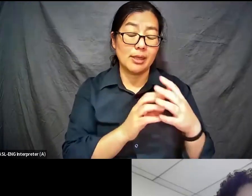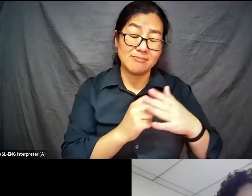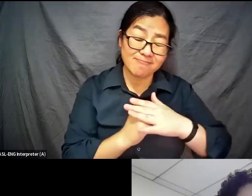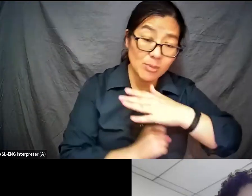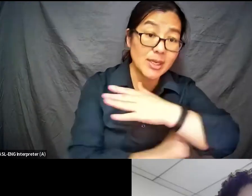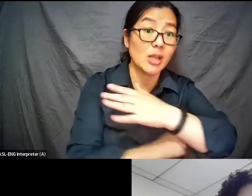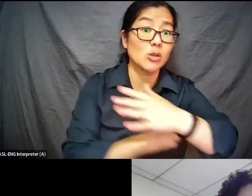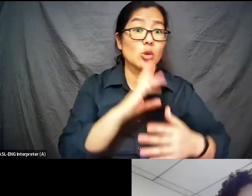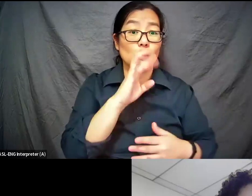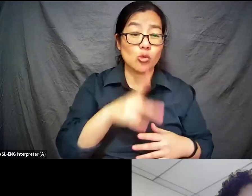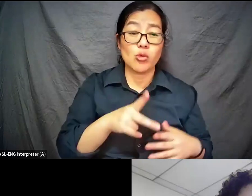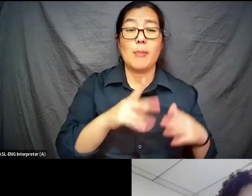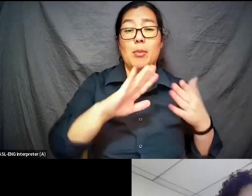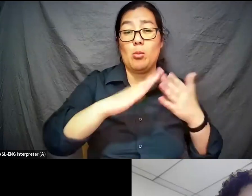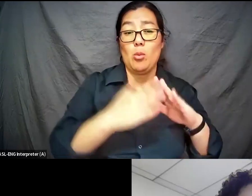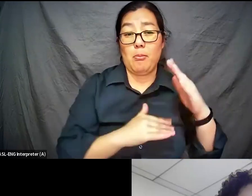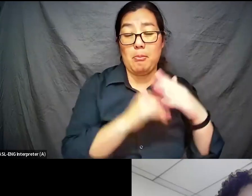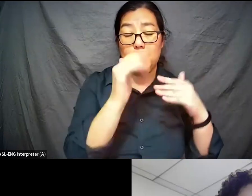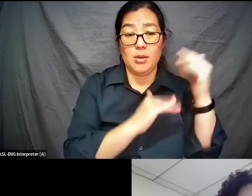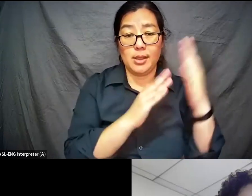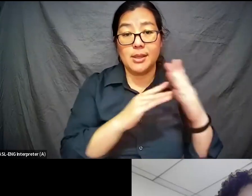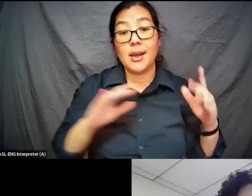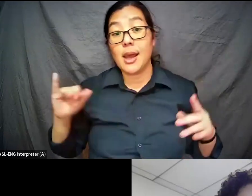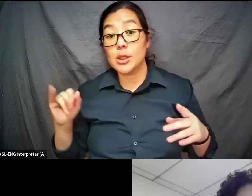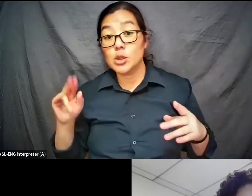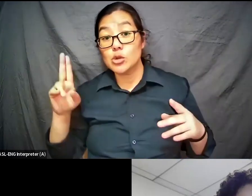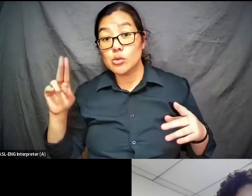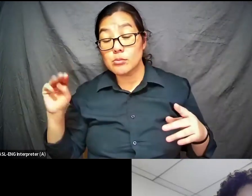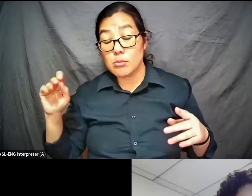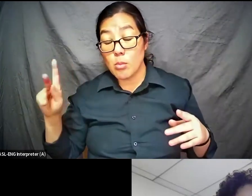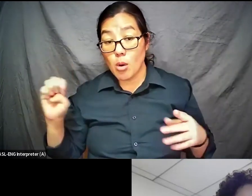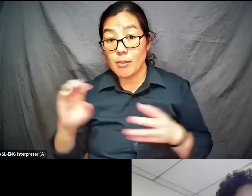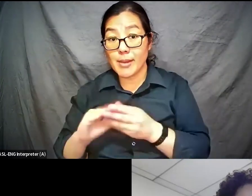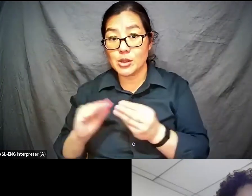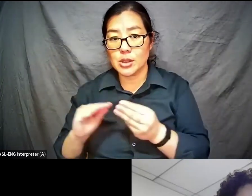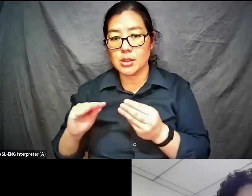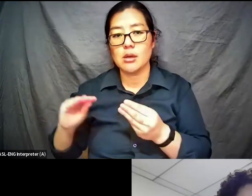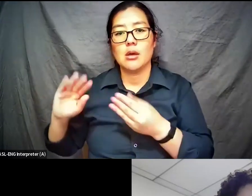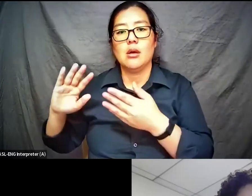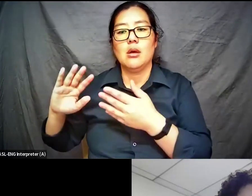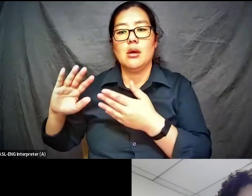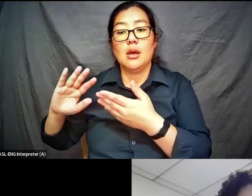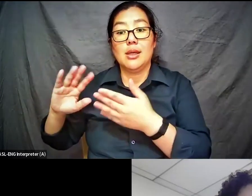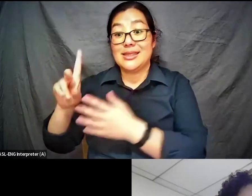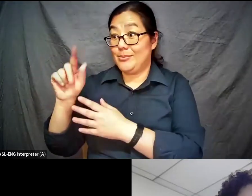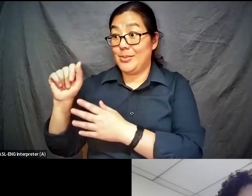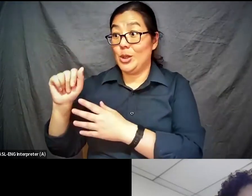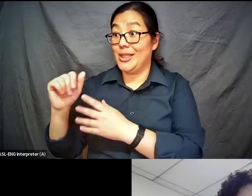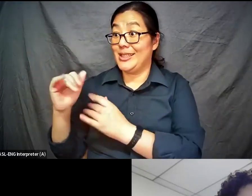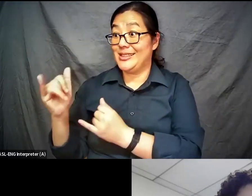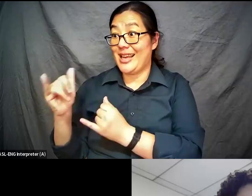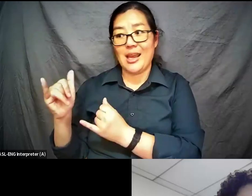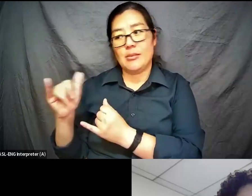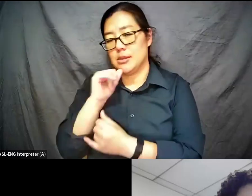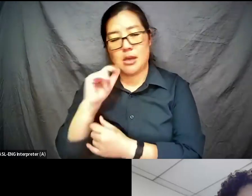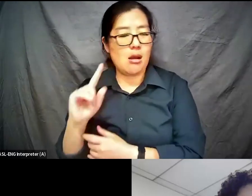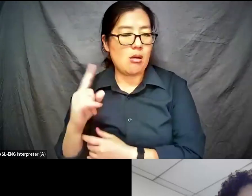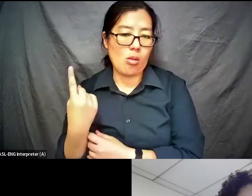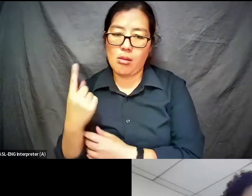Hey y'all, this is Alex speaking. Thank you to everyone in that performance block for sharing their magic.